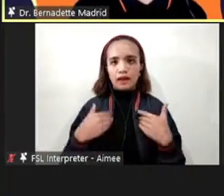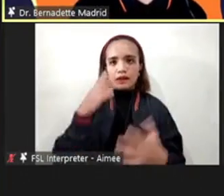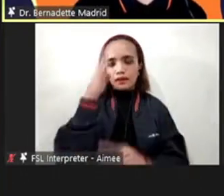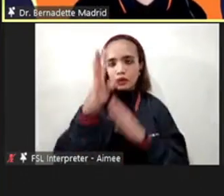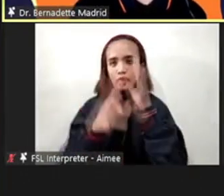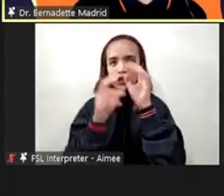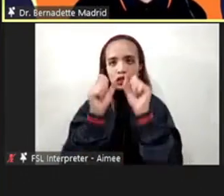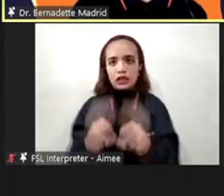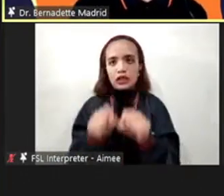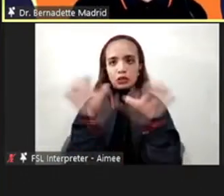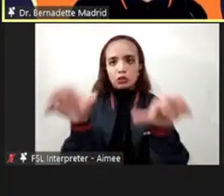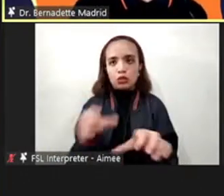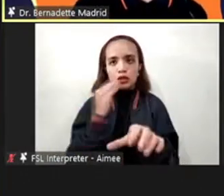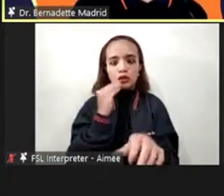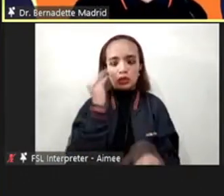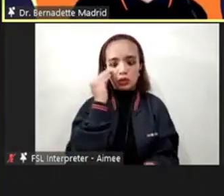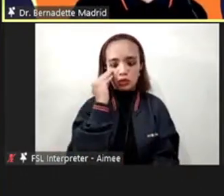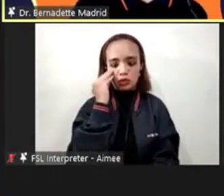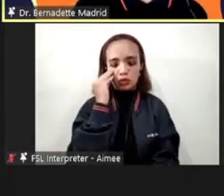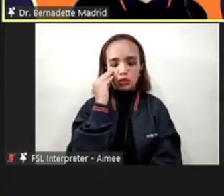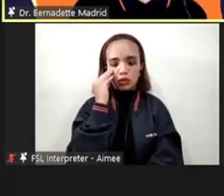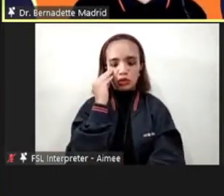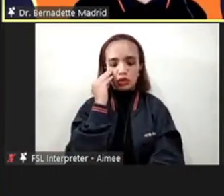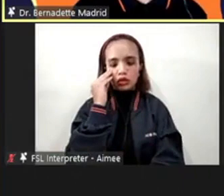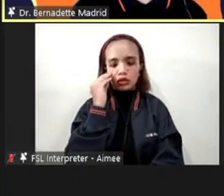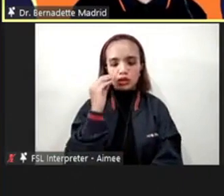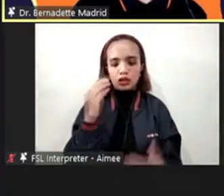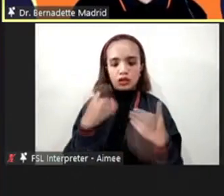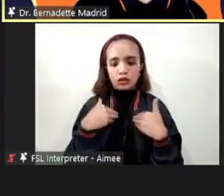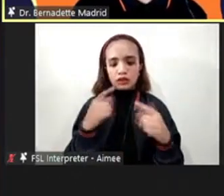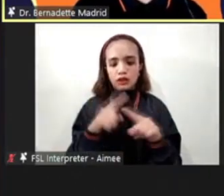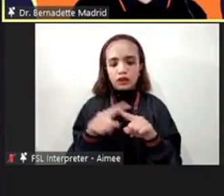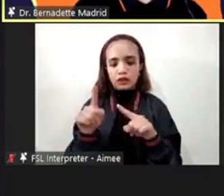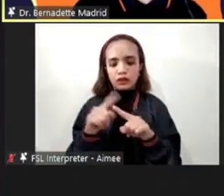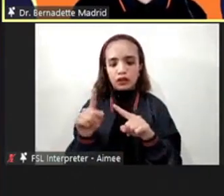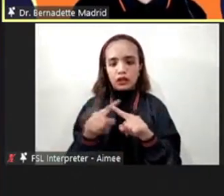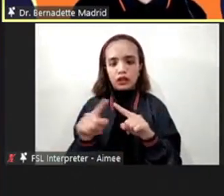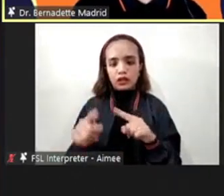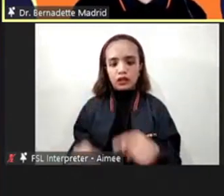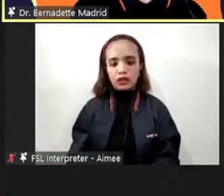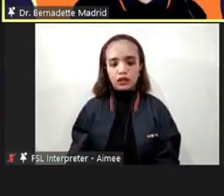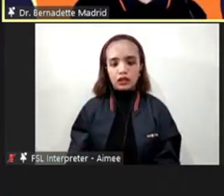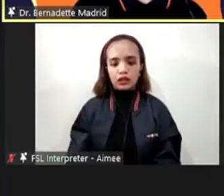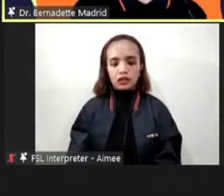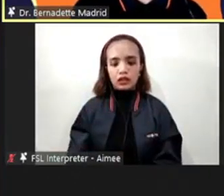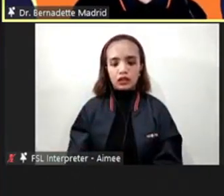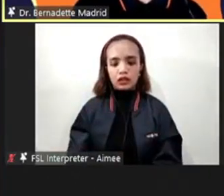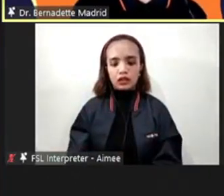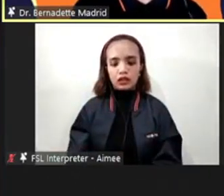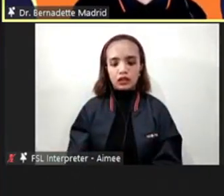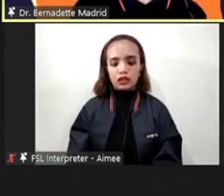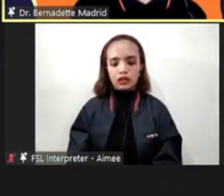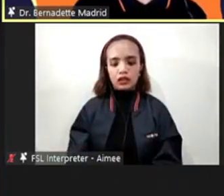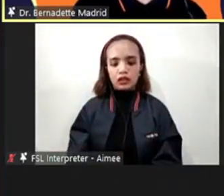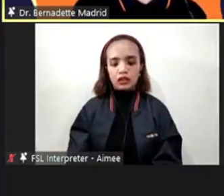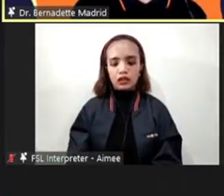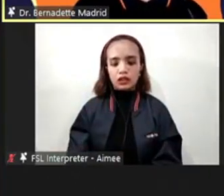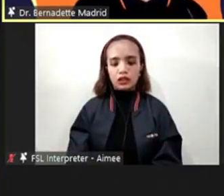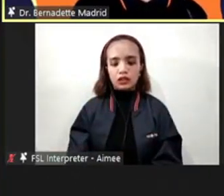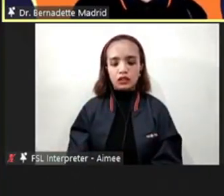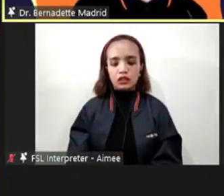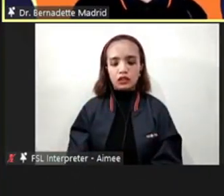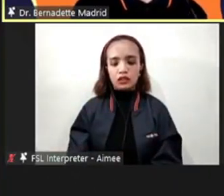work from home. And also we have different teams going on duty so that kung may exposure, pag